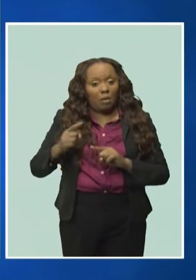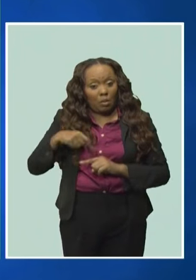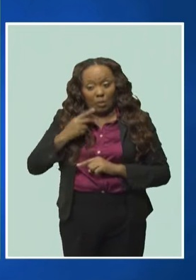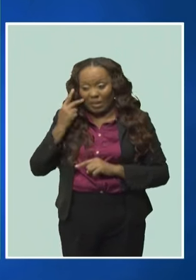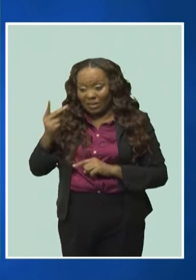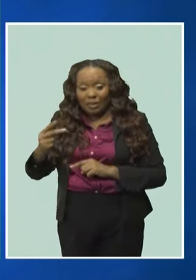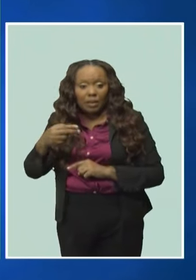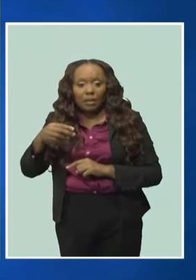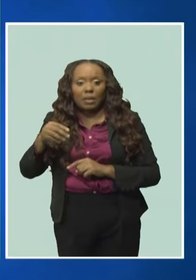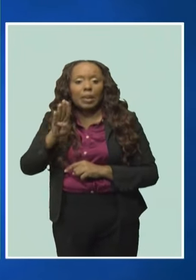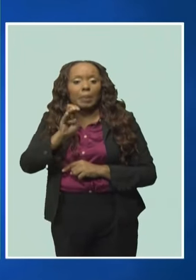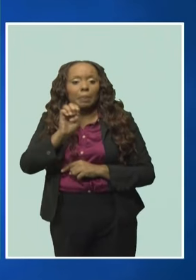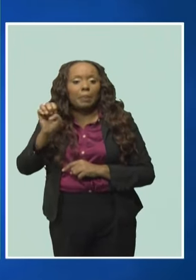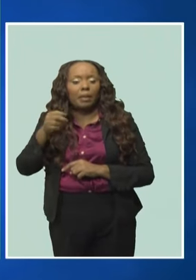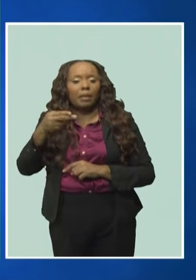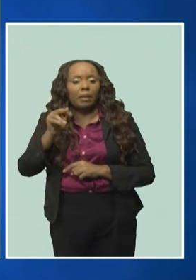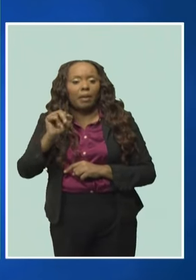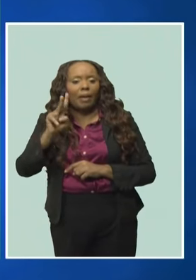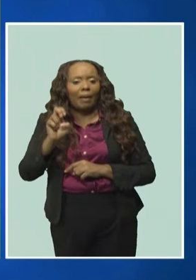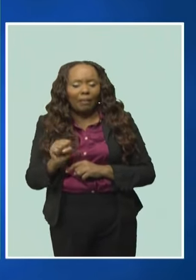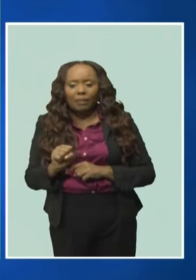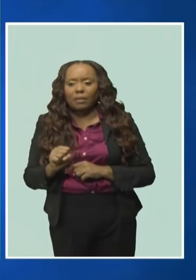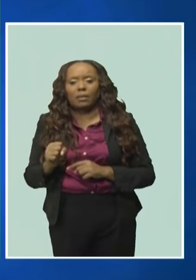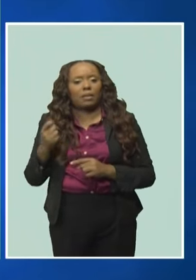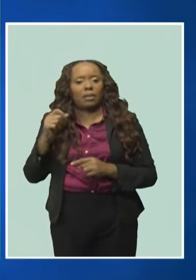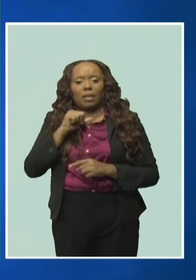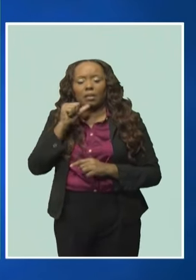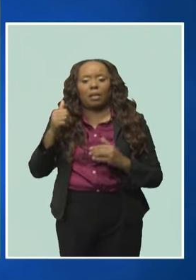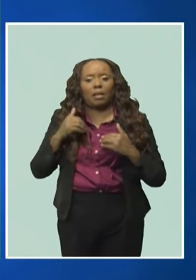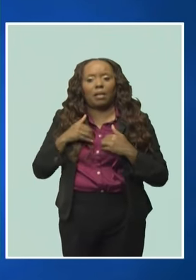well, you don't have the level of production that you would